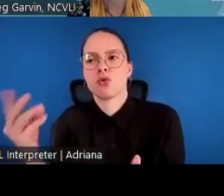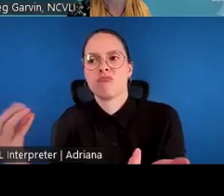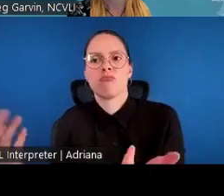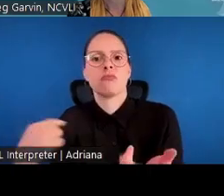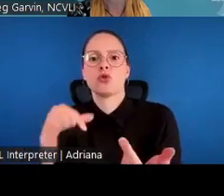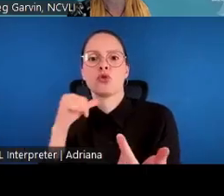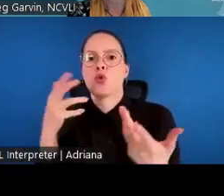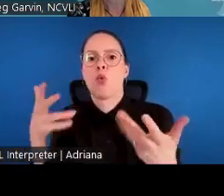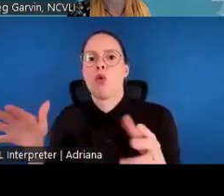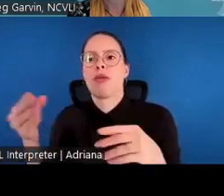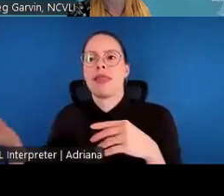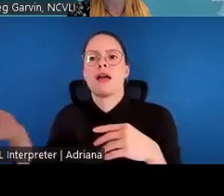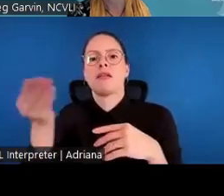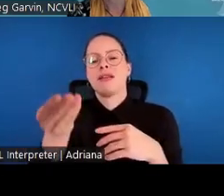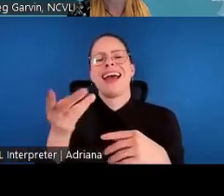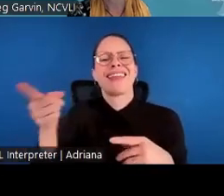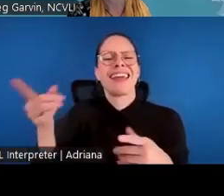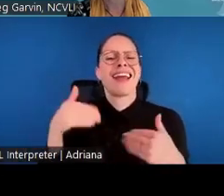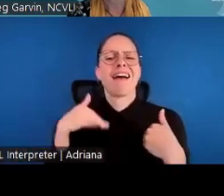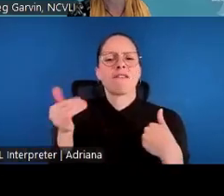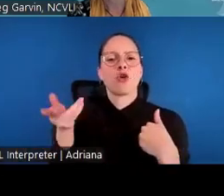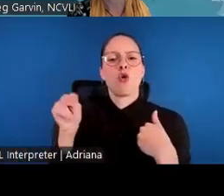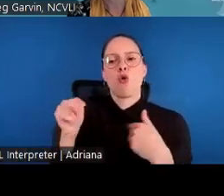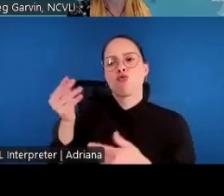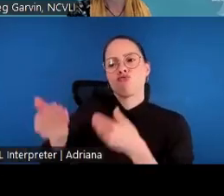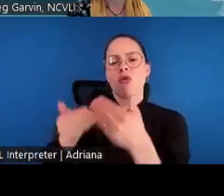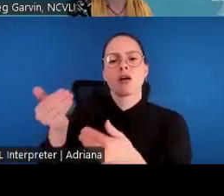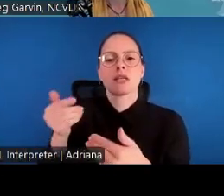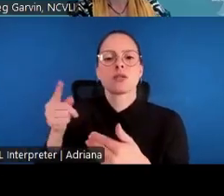they will have their process where they require a court order.